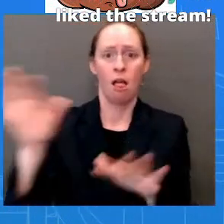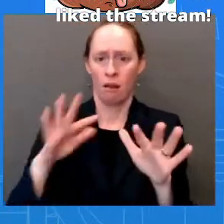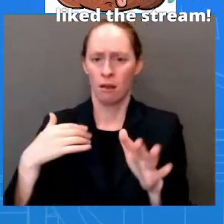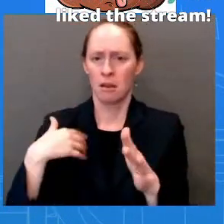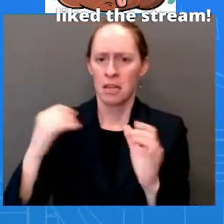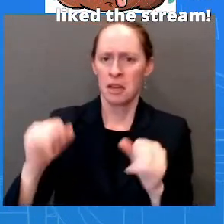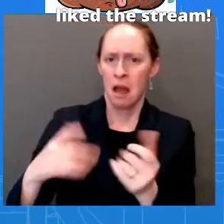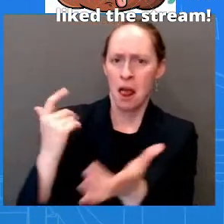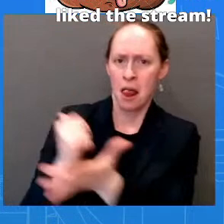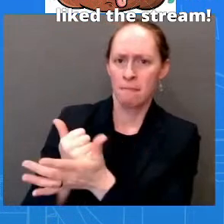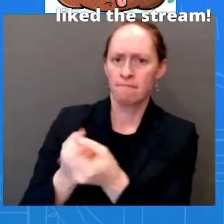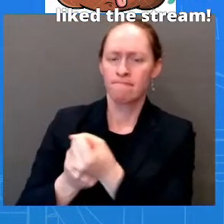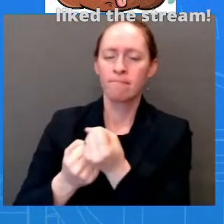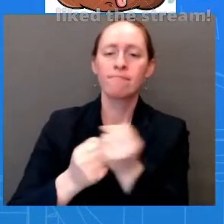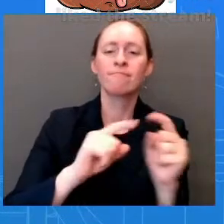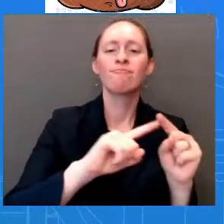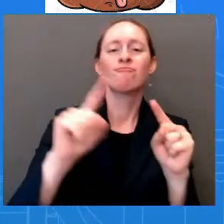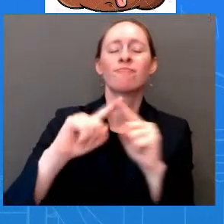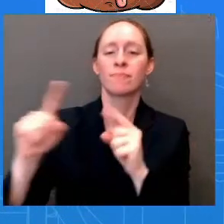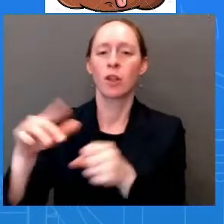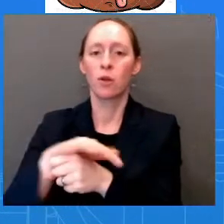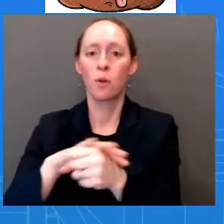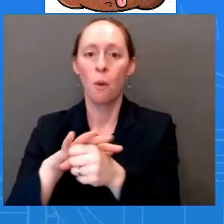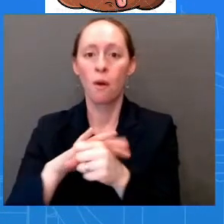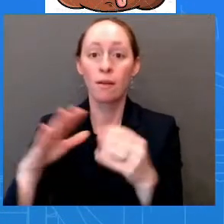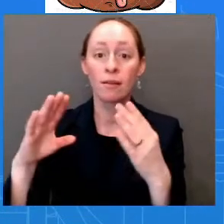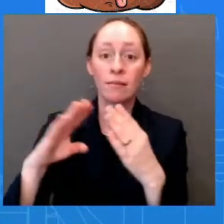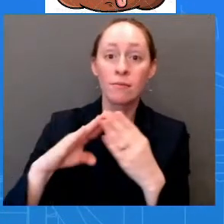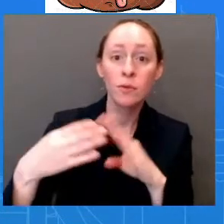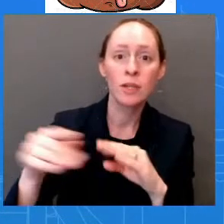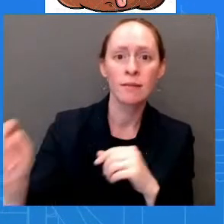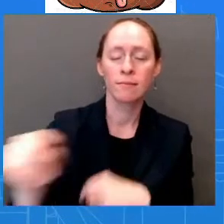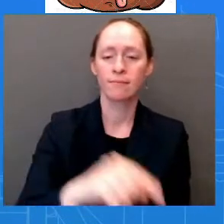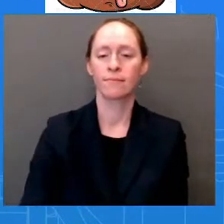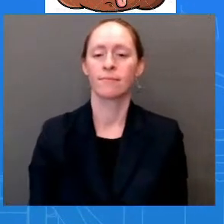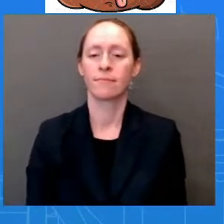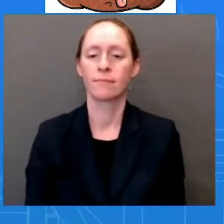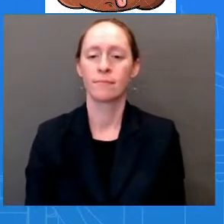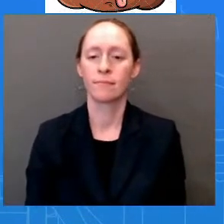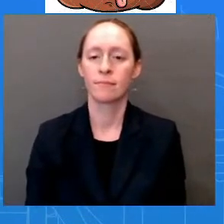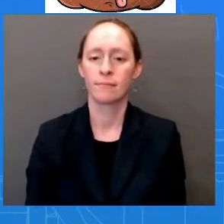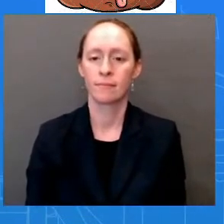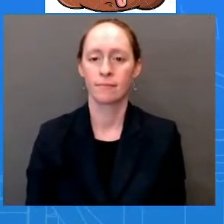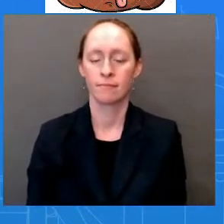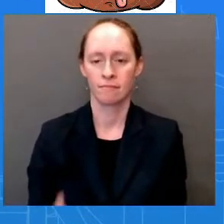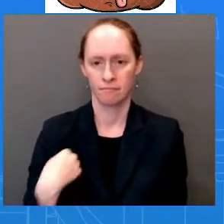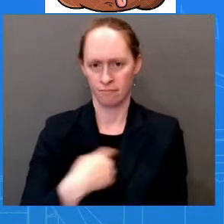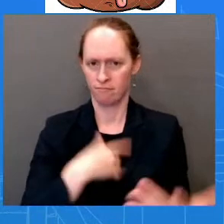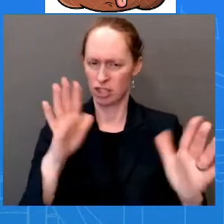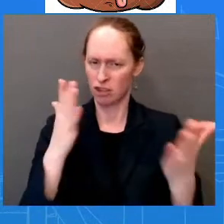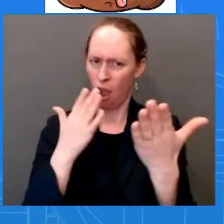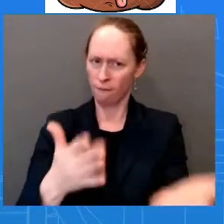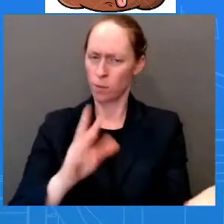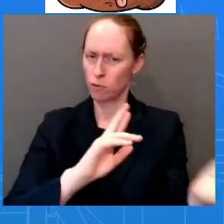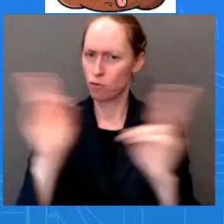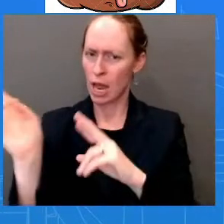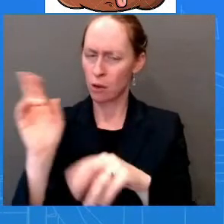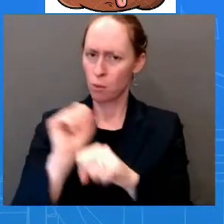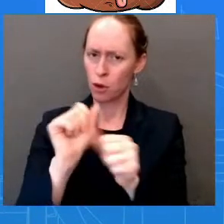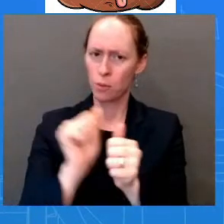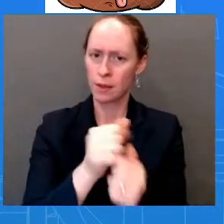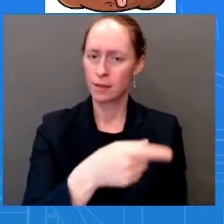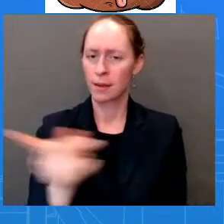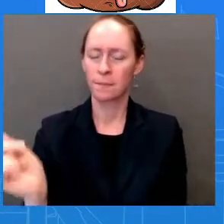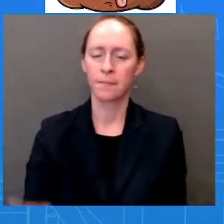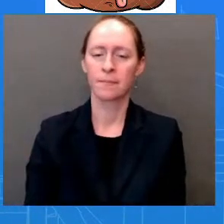you. Hospitals need help. We've offered that, and we stand ready to help hospitals get through this moment. So previously you talked about